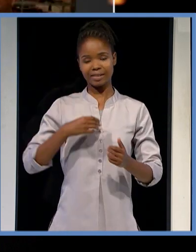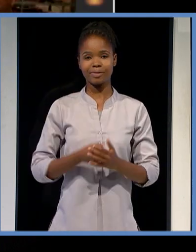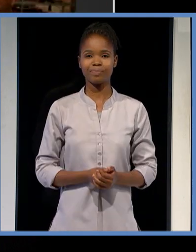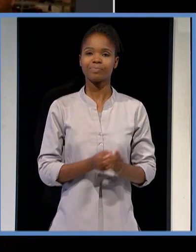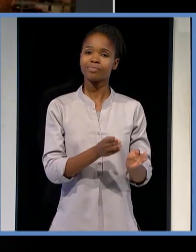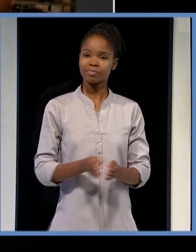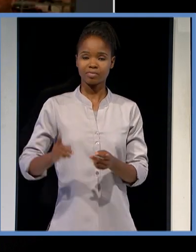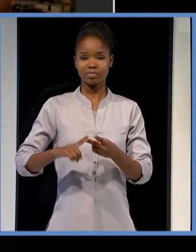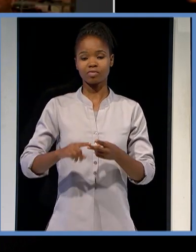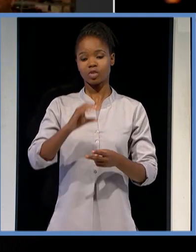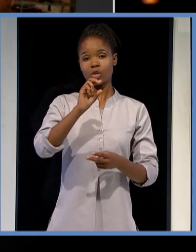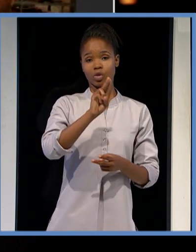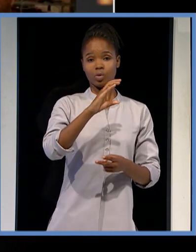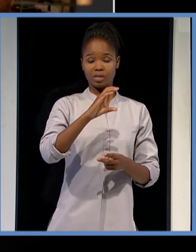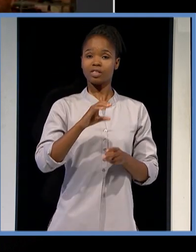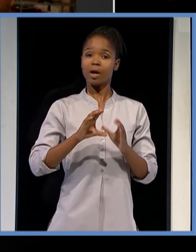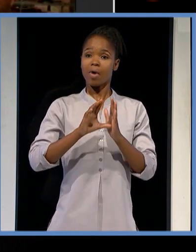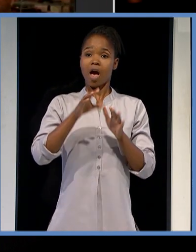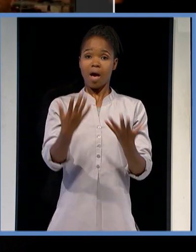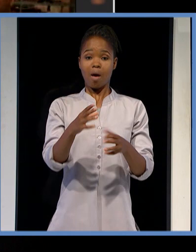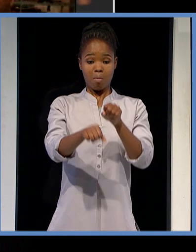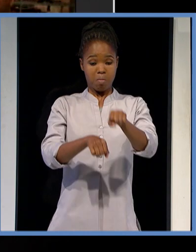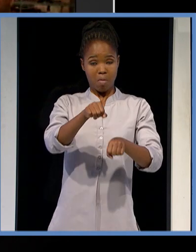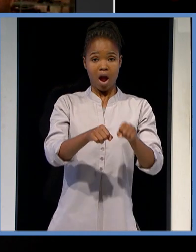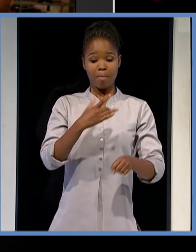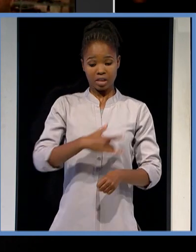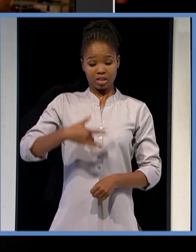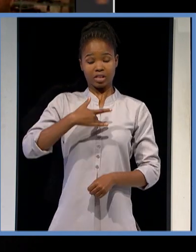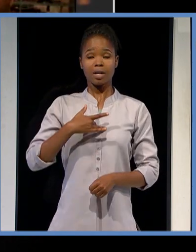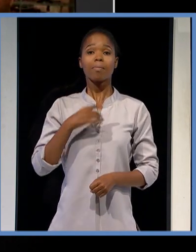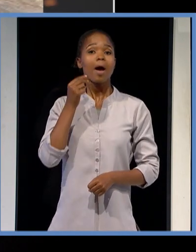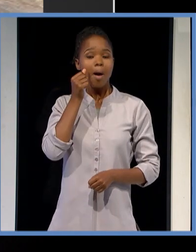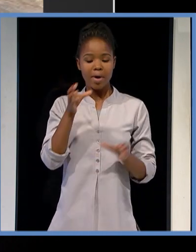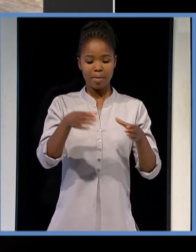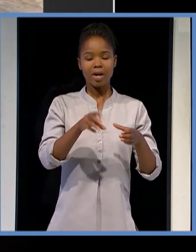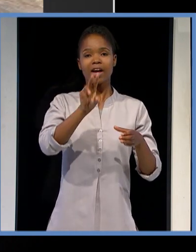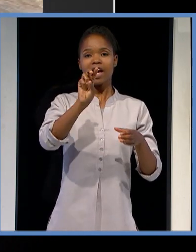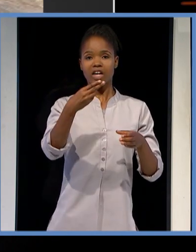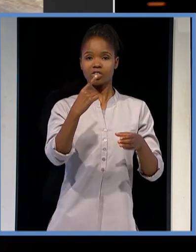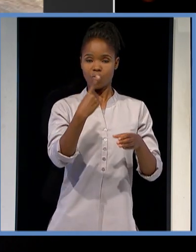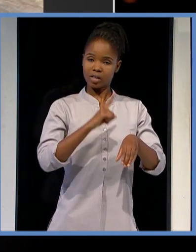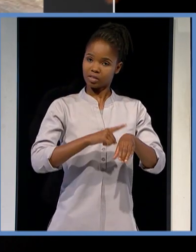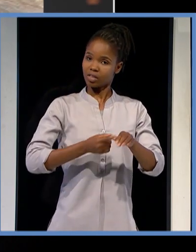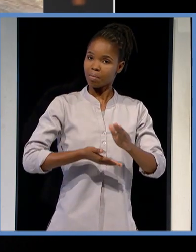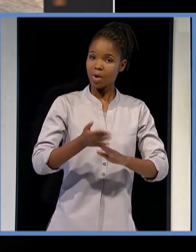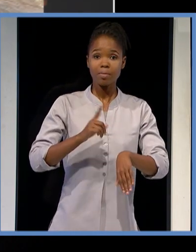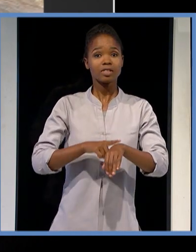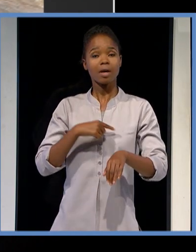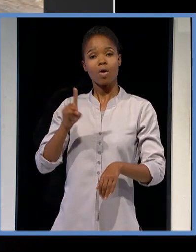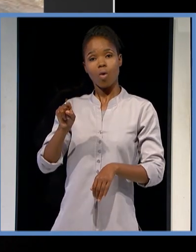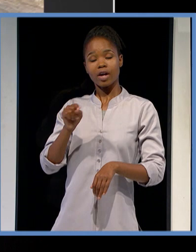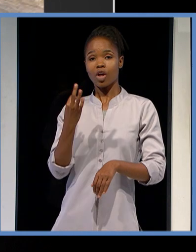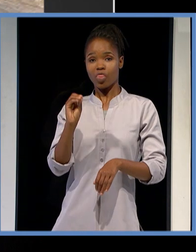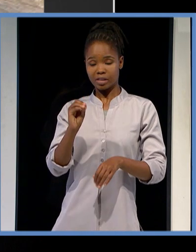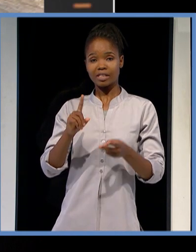won bronze in the UCI Paracycling Road World Championships men's H1 time trial. He ended 1 minute and 30 seconds